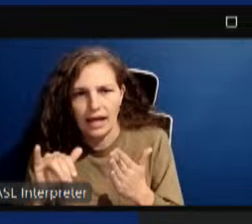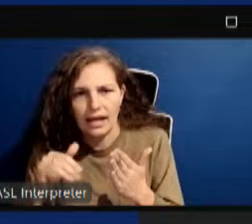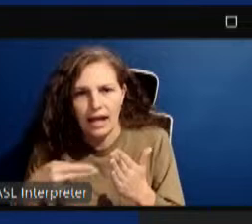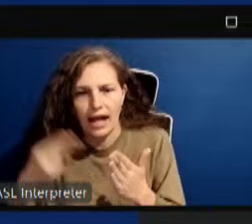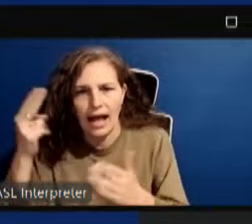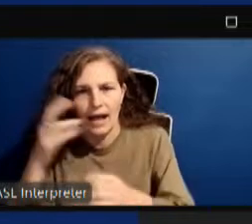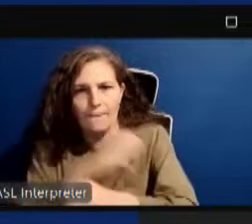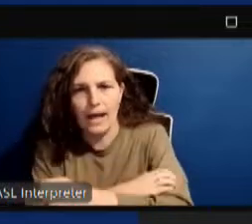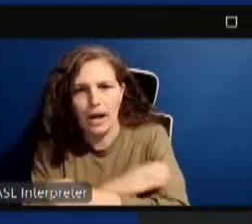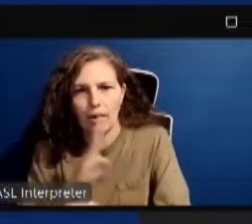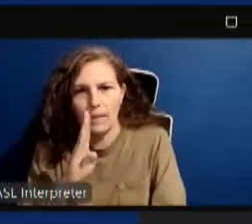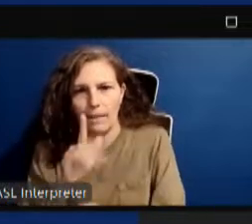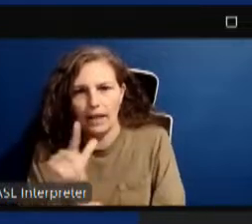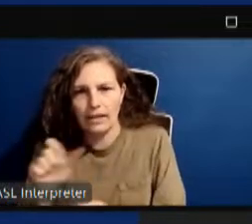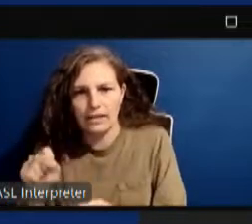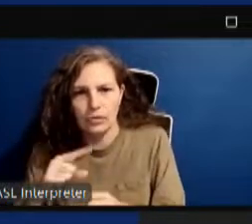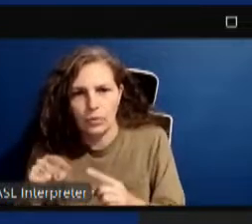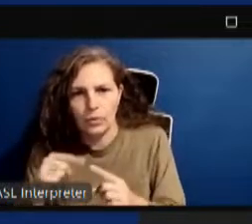resided in our homes?